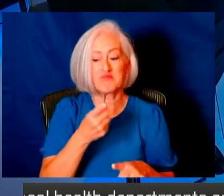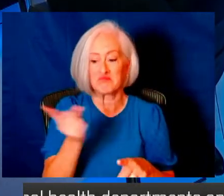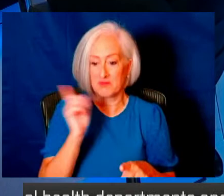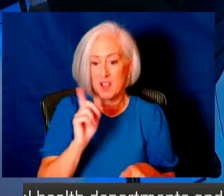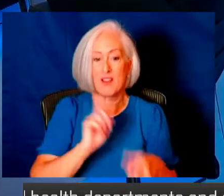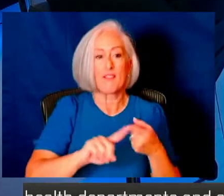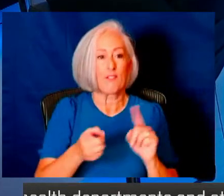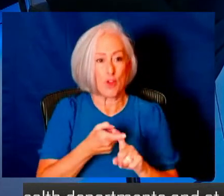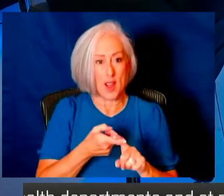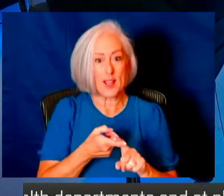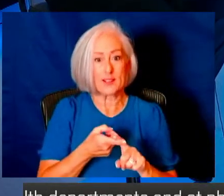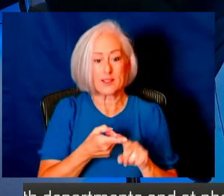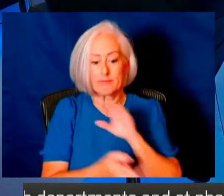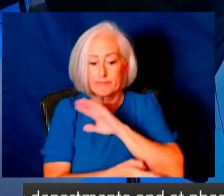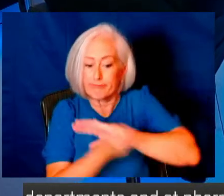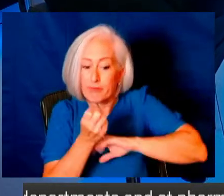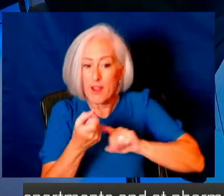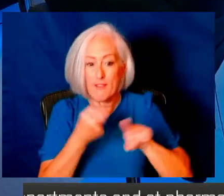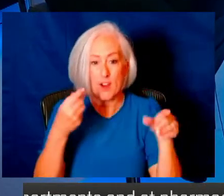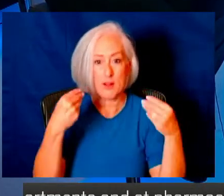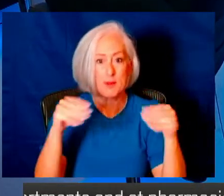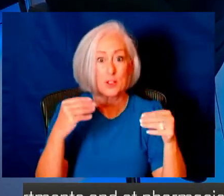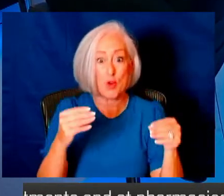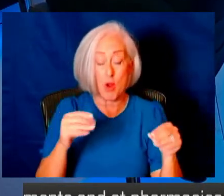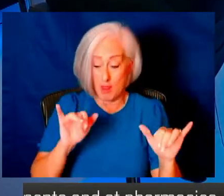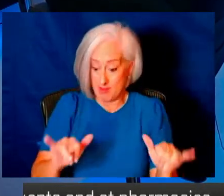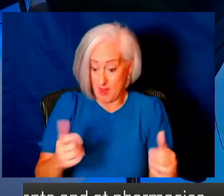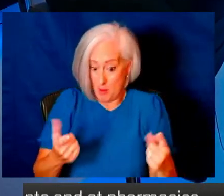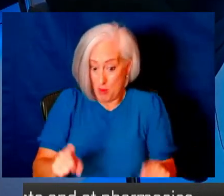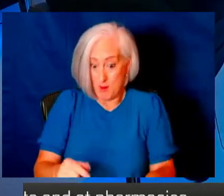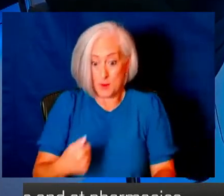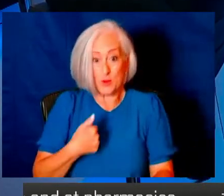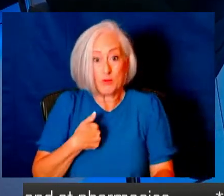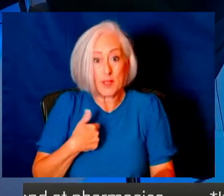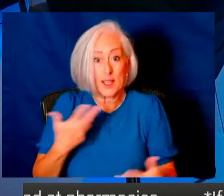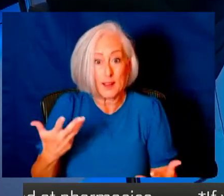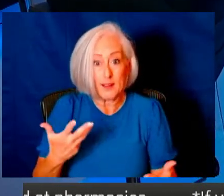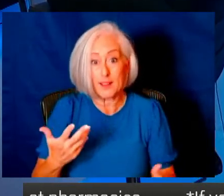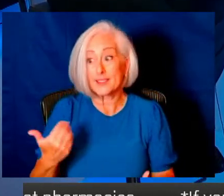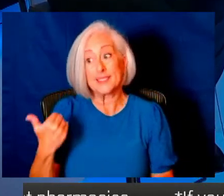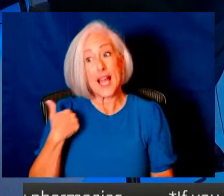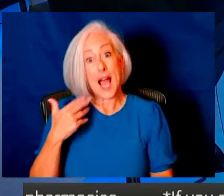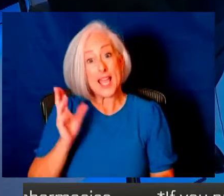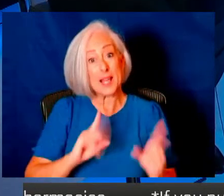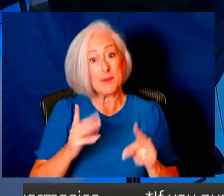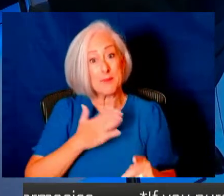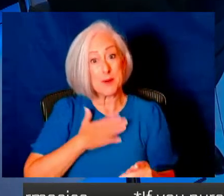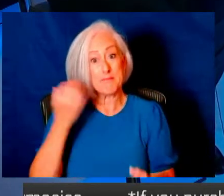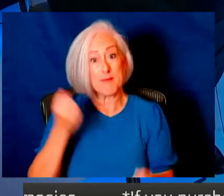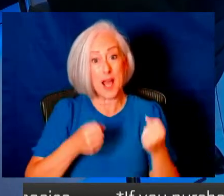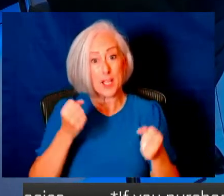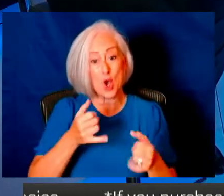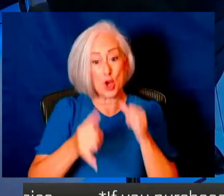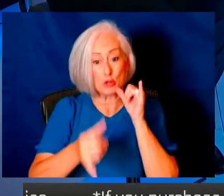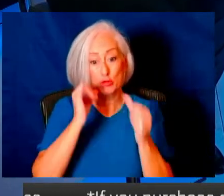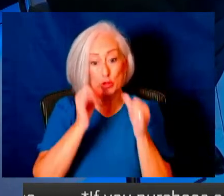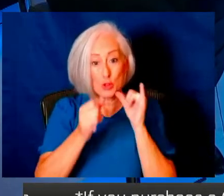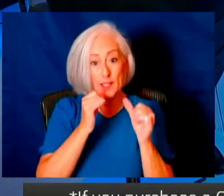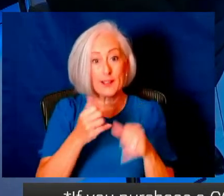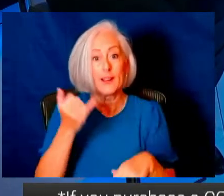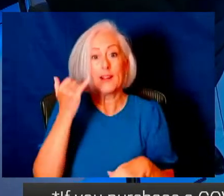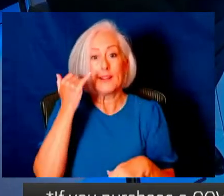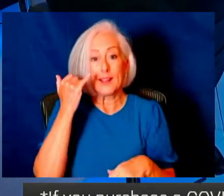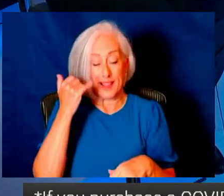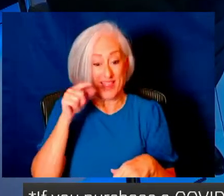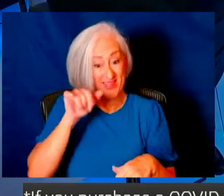been me. Listen, I had people in my trunk in my car drinking. I mean, all of that. It's just when I was in high school. I mean, if the police had pulled us over, it could have been